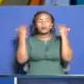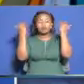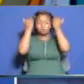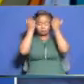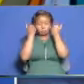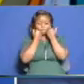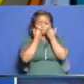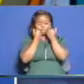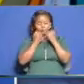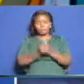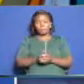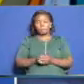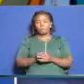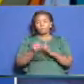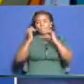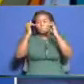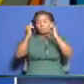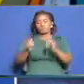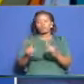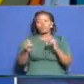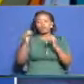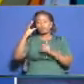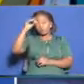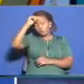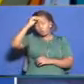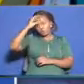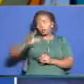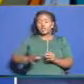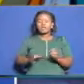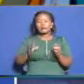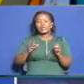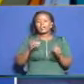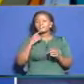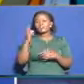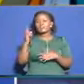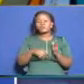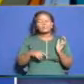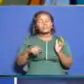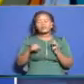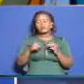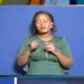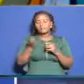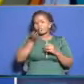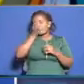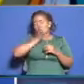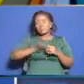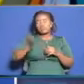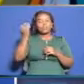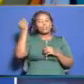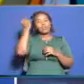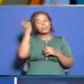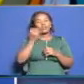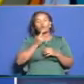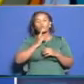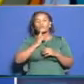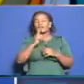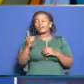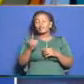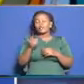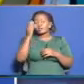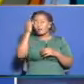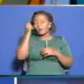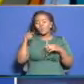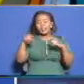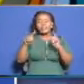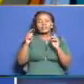This as the newly sworn in Governor Ahmed Ali Muktar dismissing the court order as an exercise in futility that has